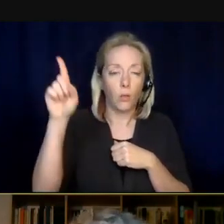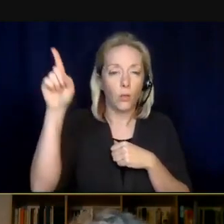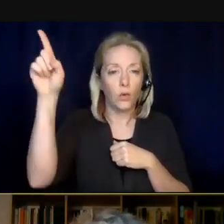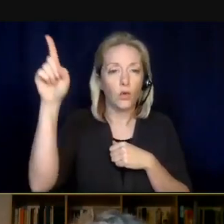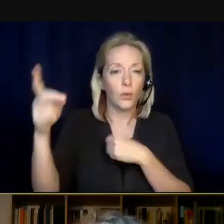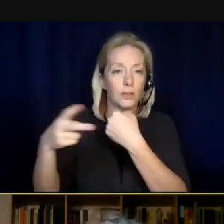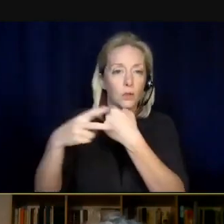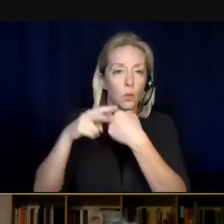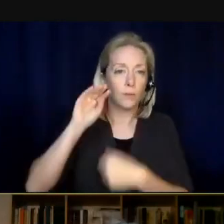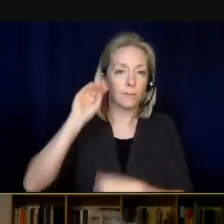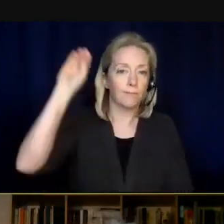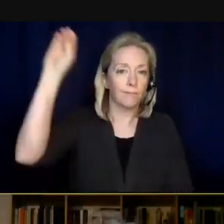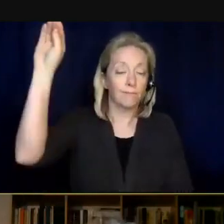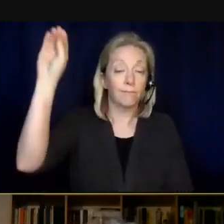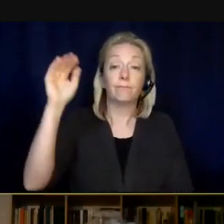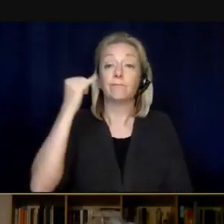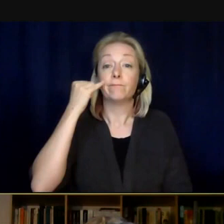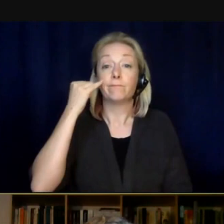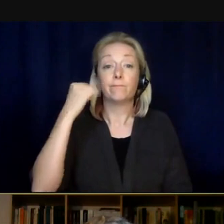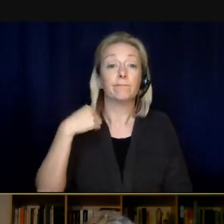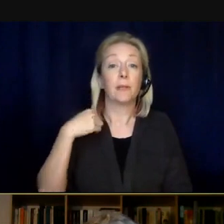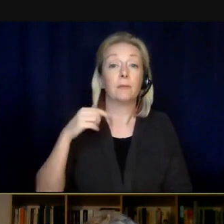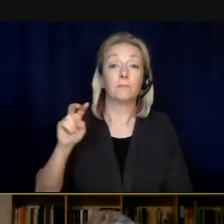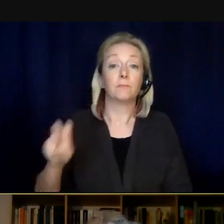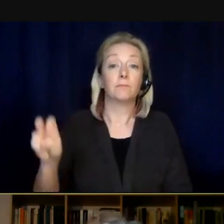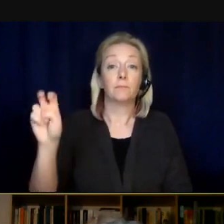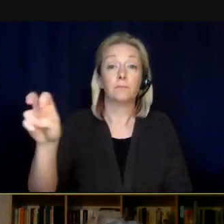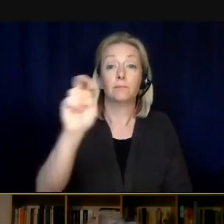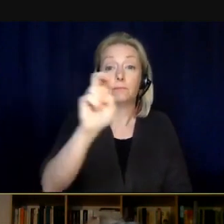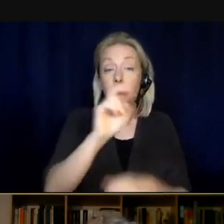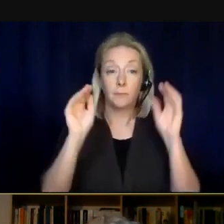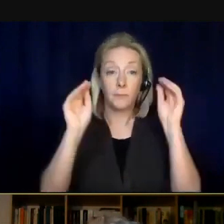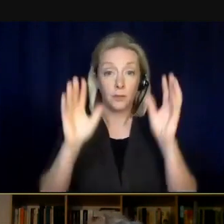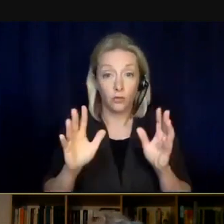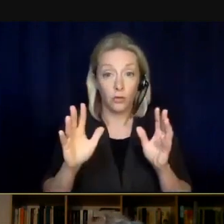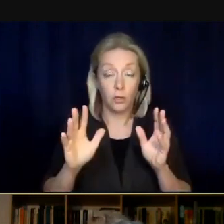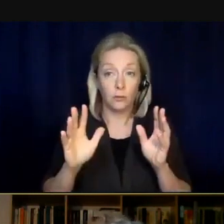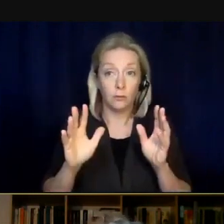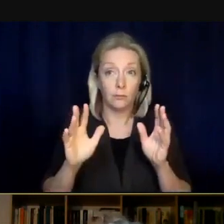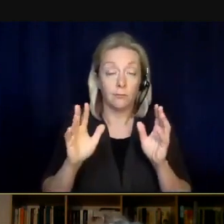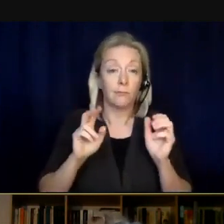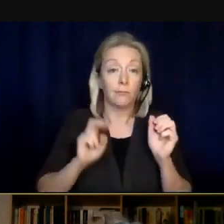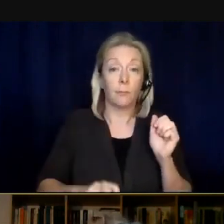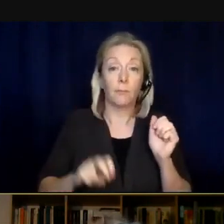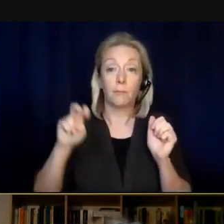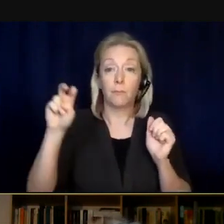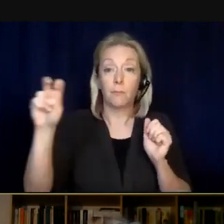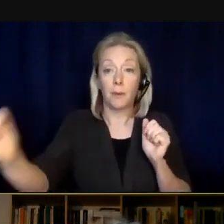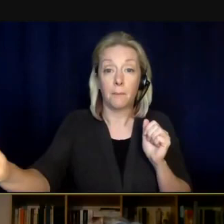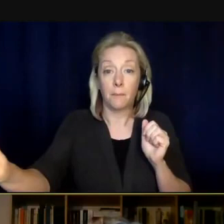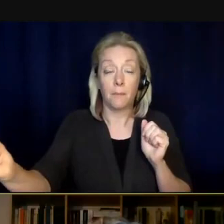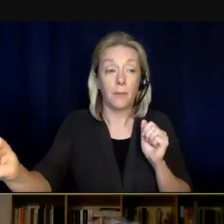for example, if you're an itinerary teacher and you're going from one place to the other and you don't have